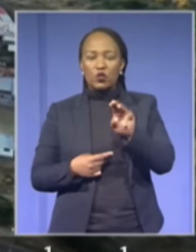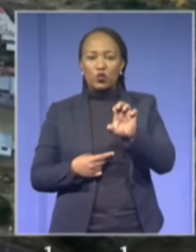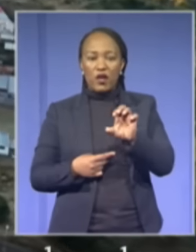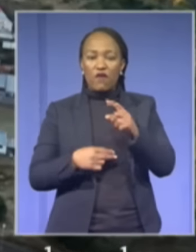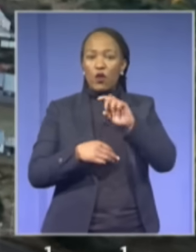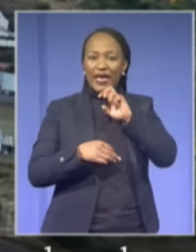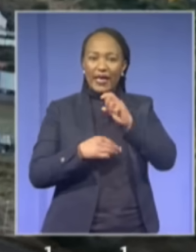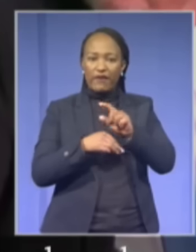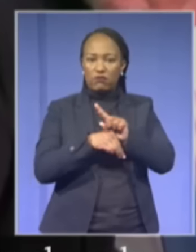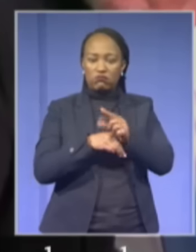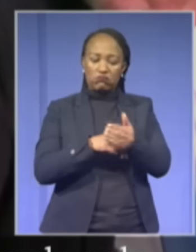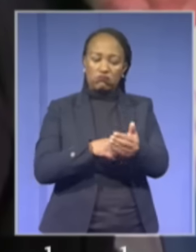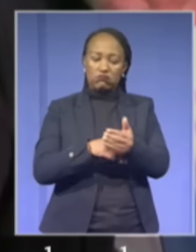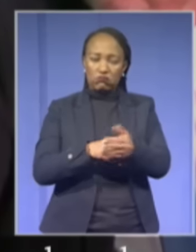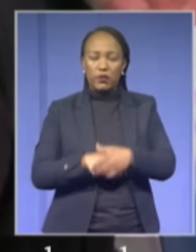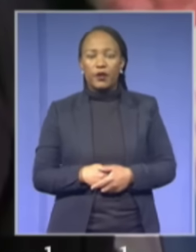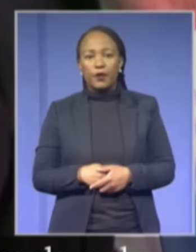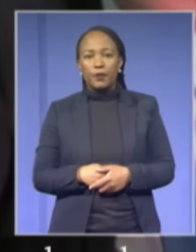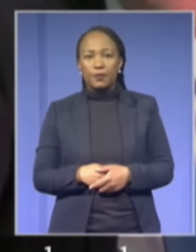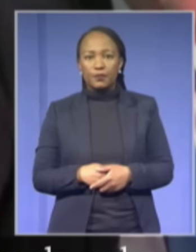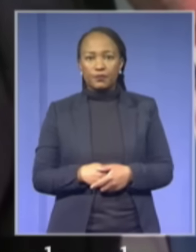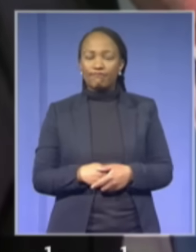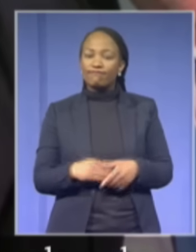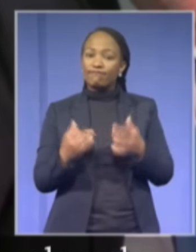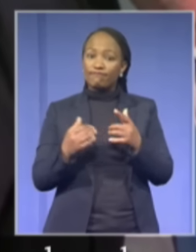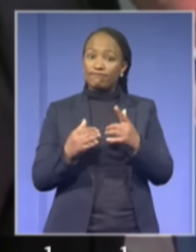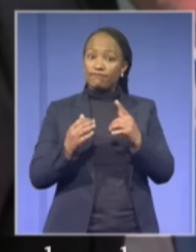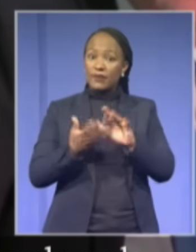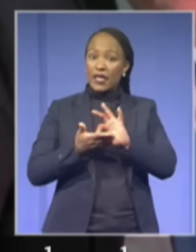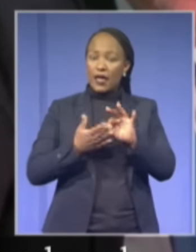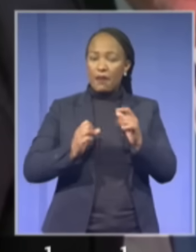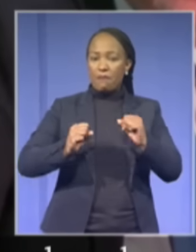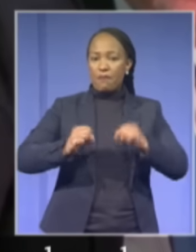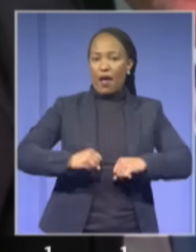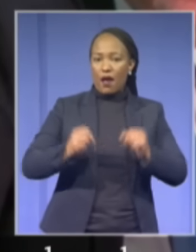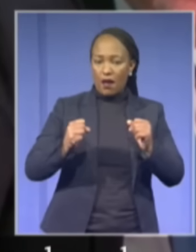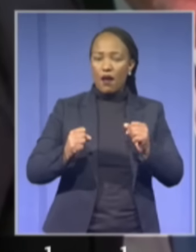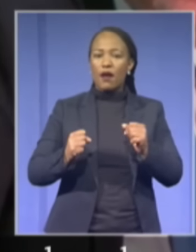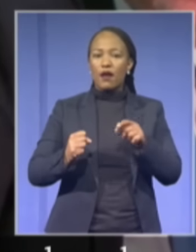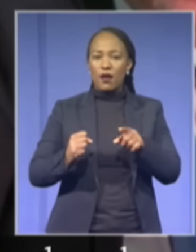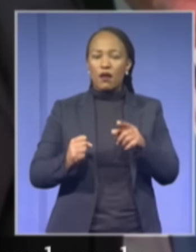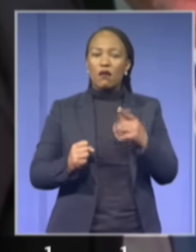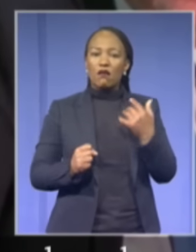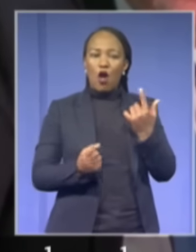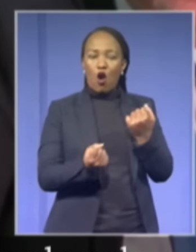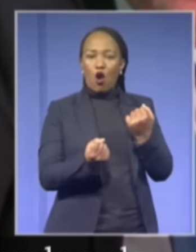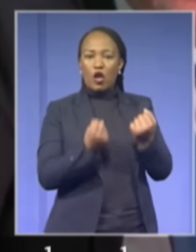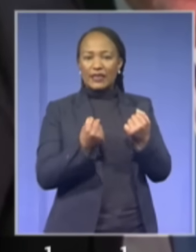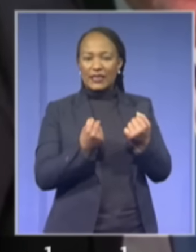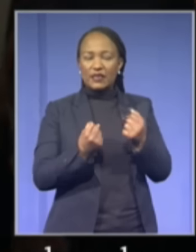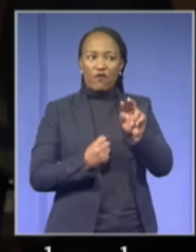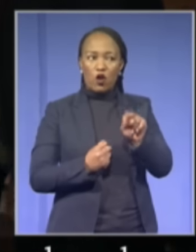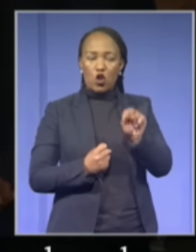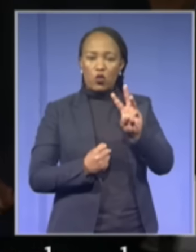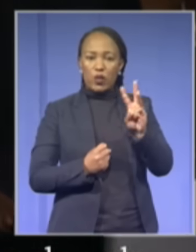mo moruleng. E sa le foo diphitlhelelo tseo di ne di a kgapelwa thoko ke kgotlatshekelo kgolo ya North